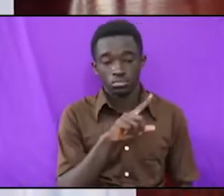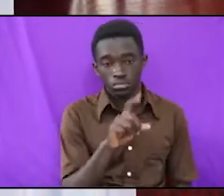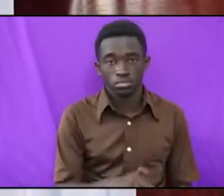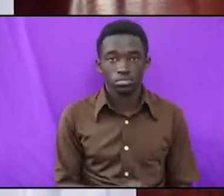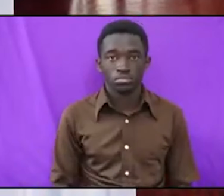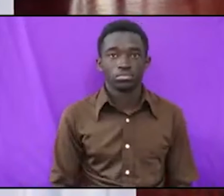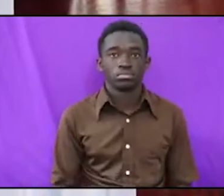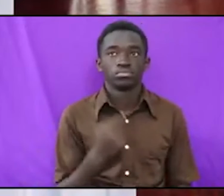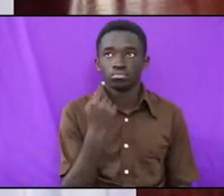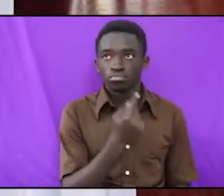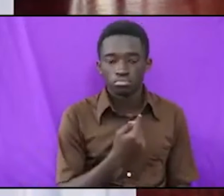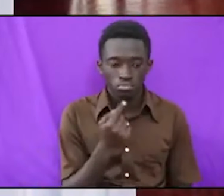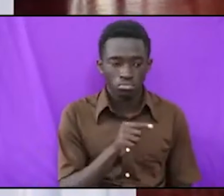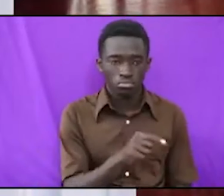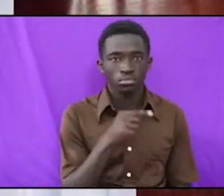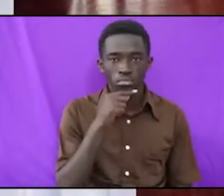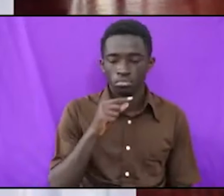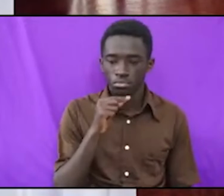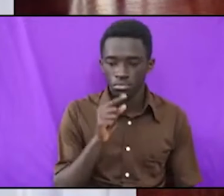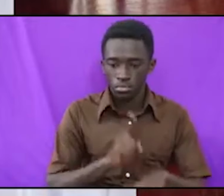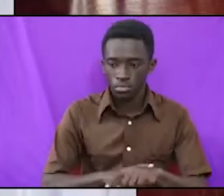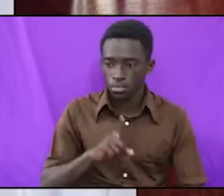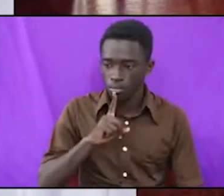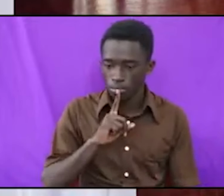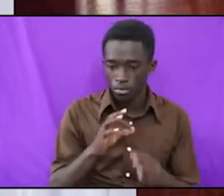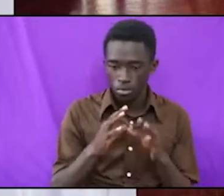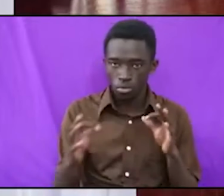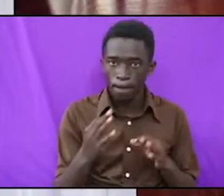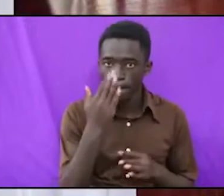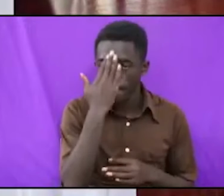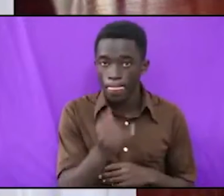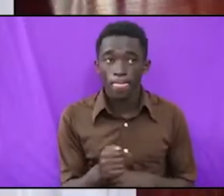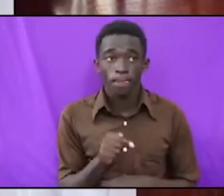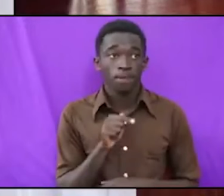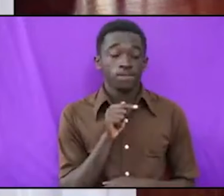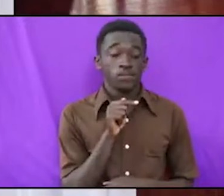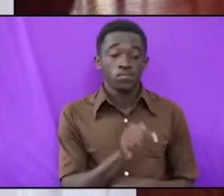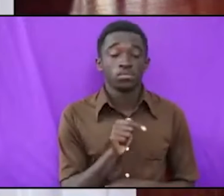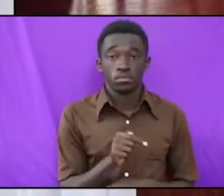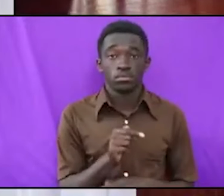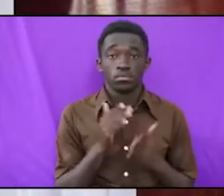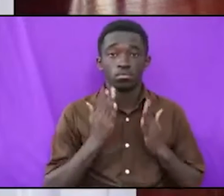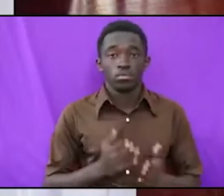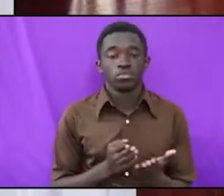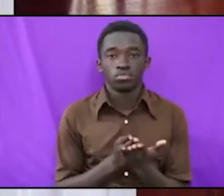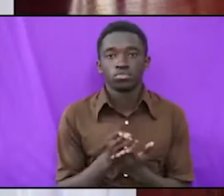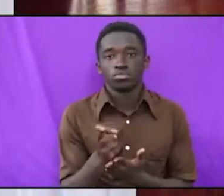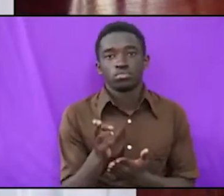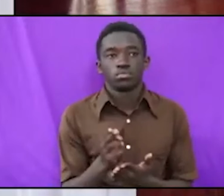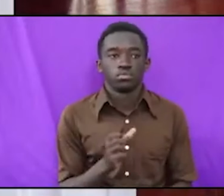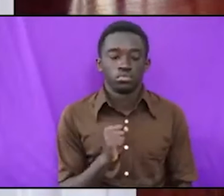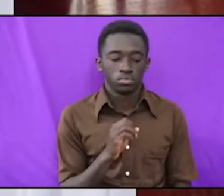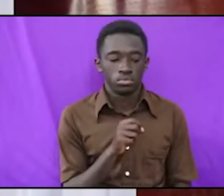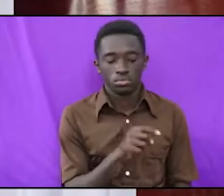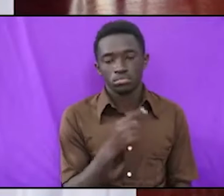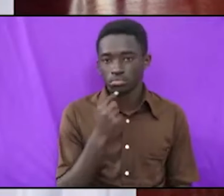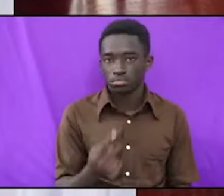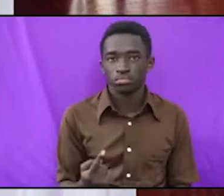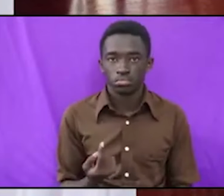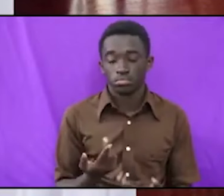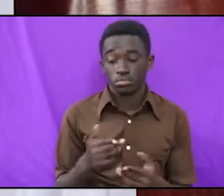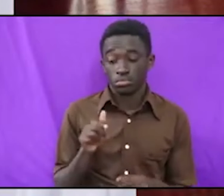quite a while as they thought through that, because this was an honest person. And so he said, you know, that